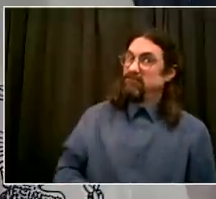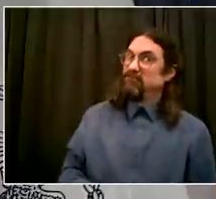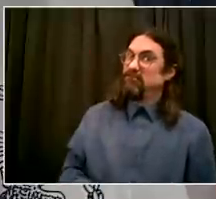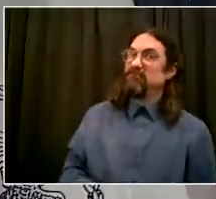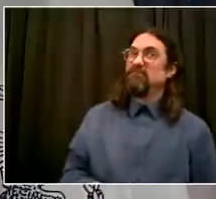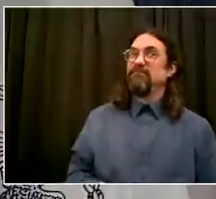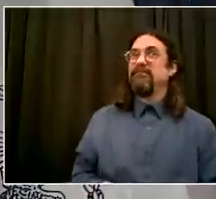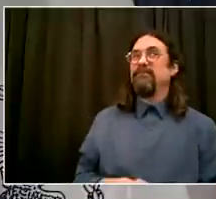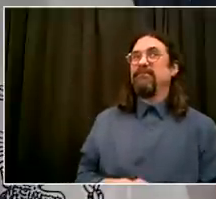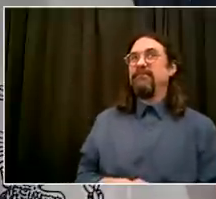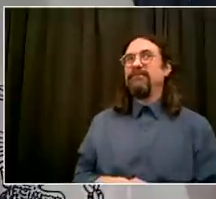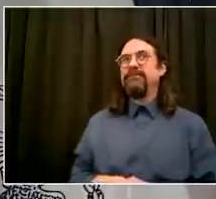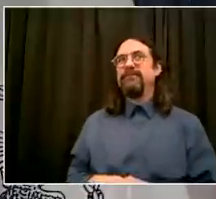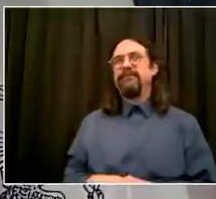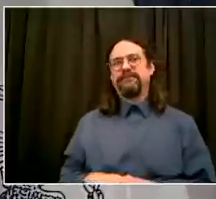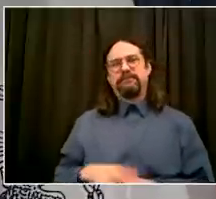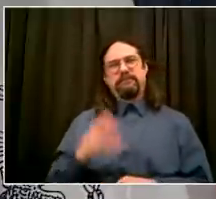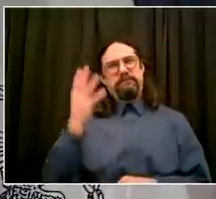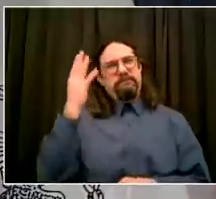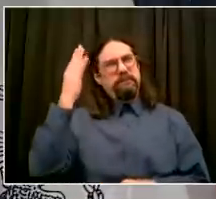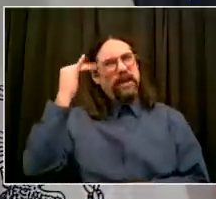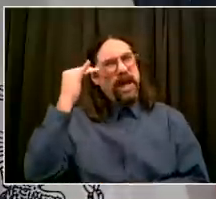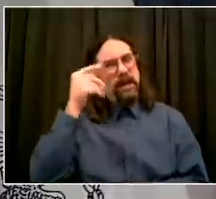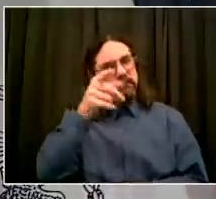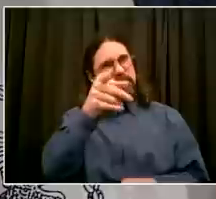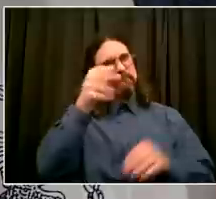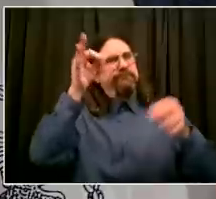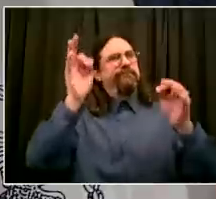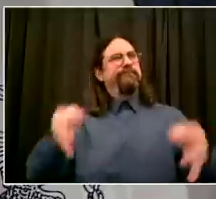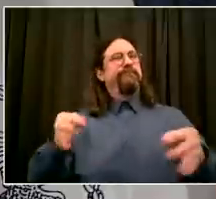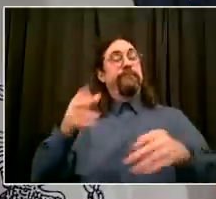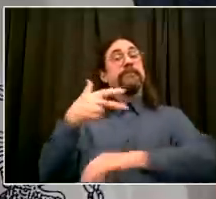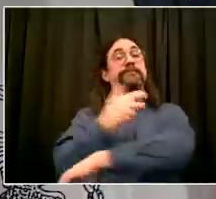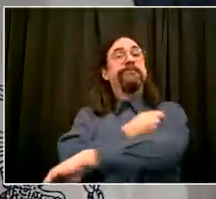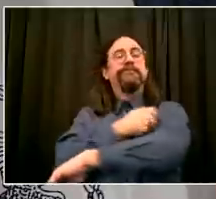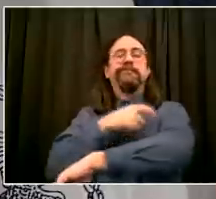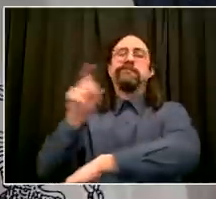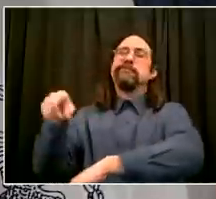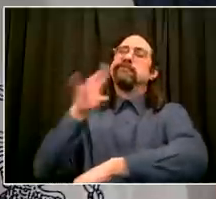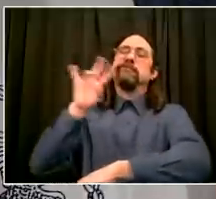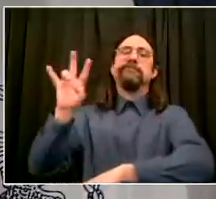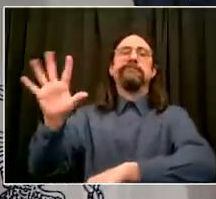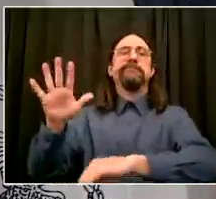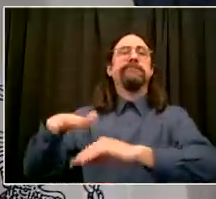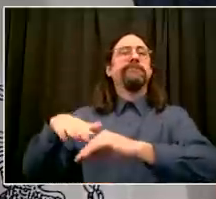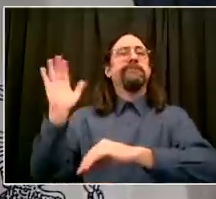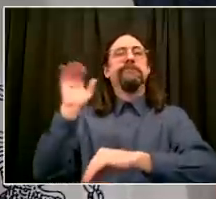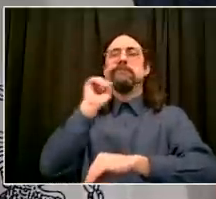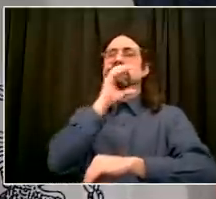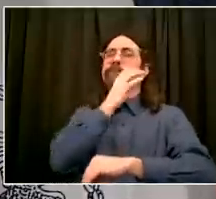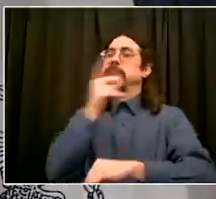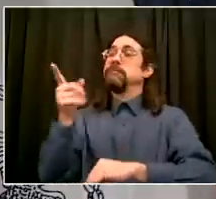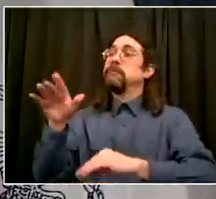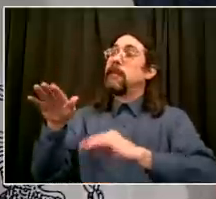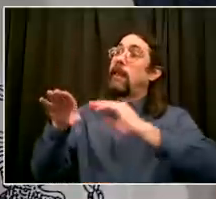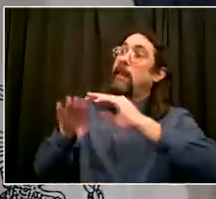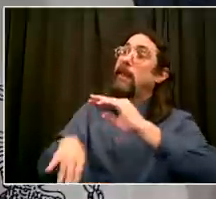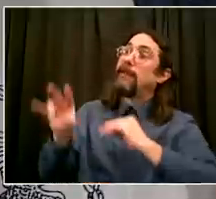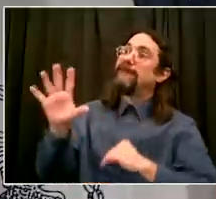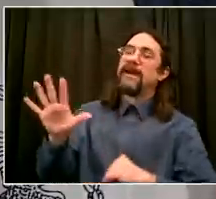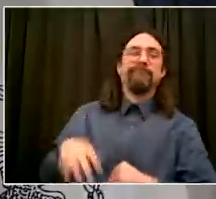and older. So let's be clear. Just a few days ago, the state of New York was not even allowing me to vaccinate those in the single most vulnerable